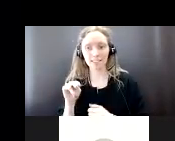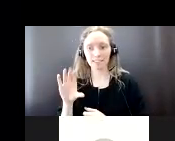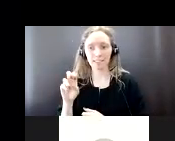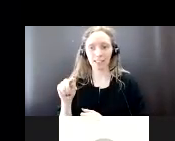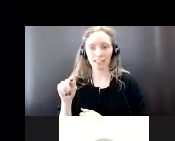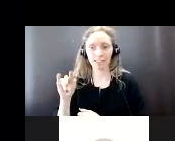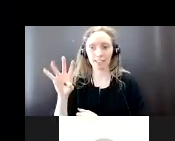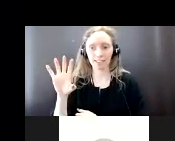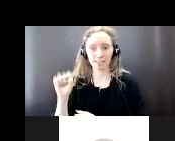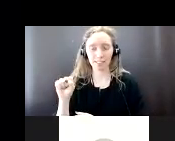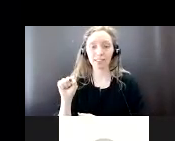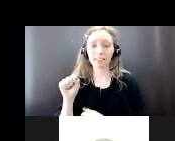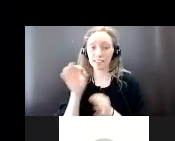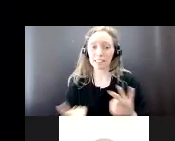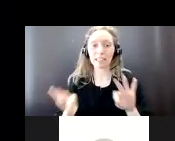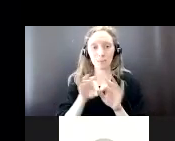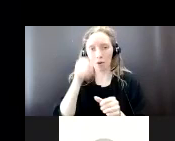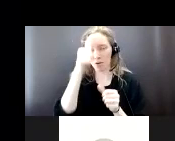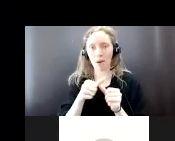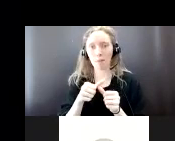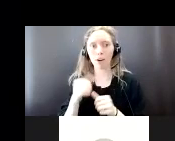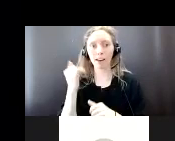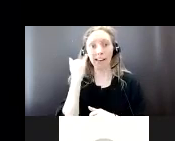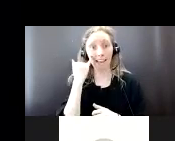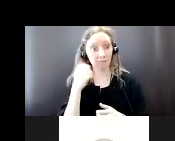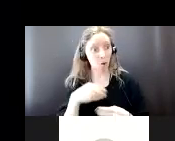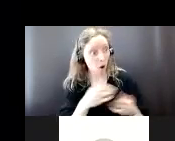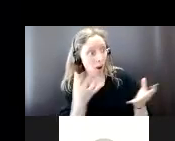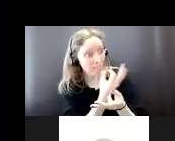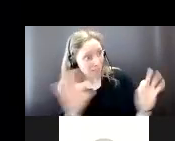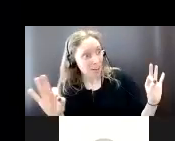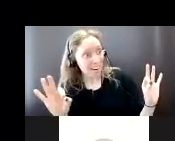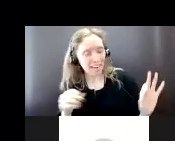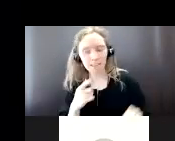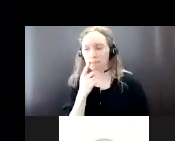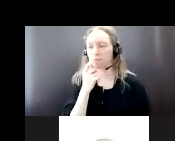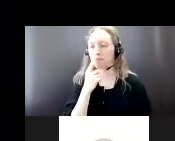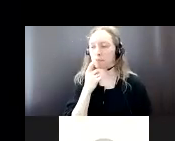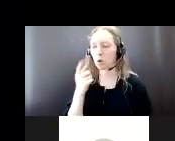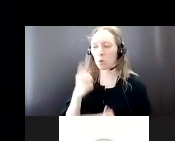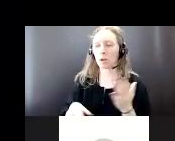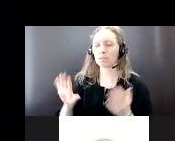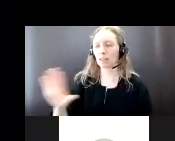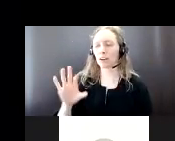Then there's these promises of high or guaranteed returns with little to no risk. If you invest,